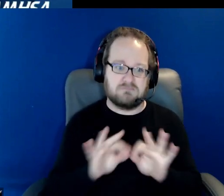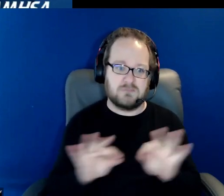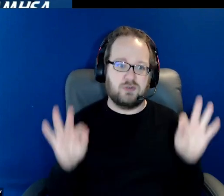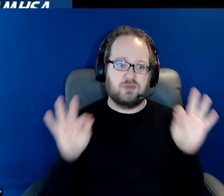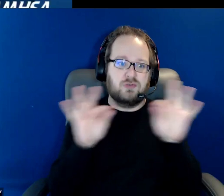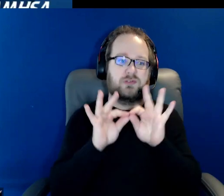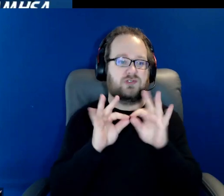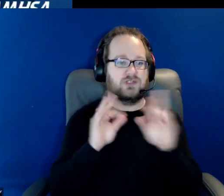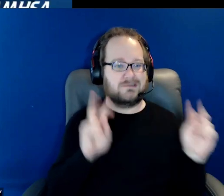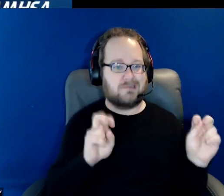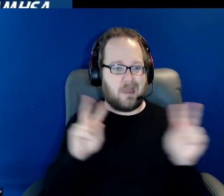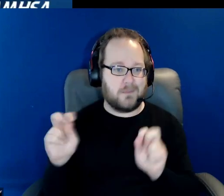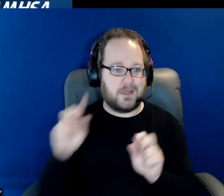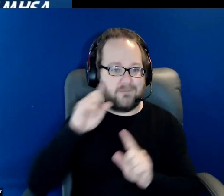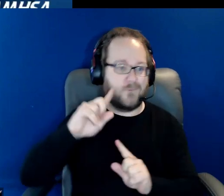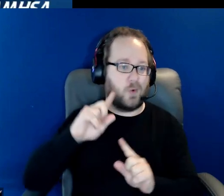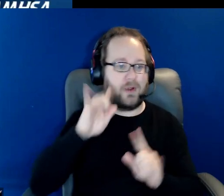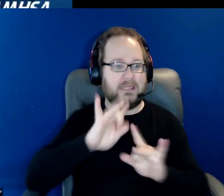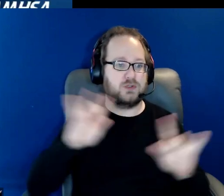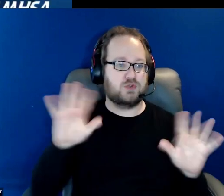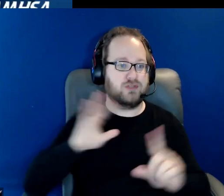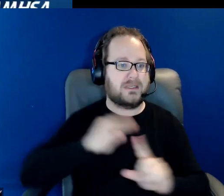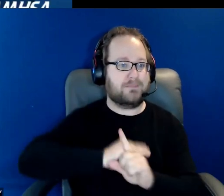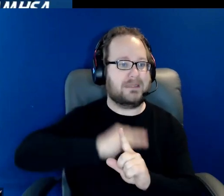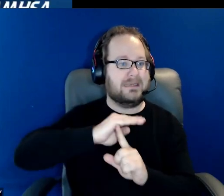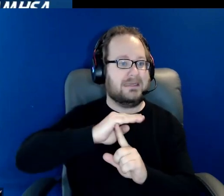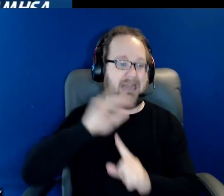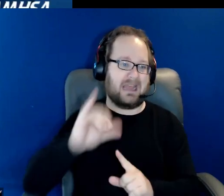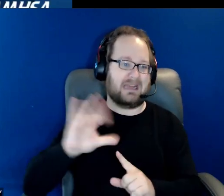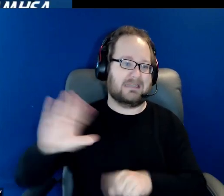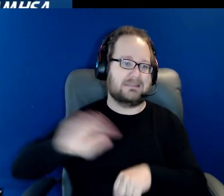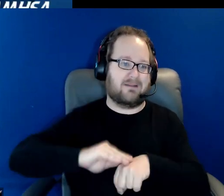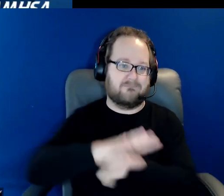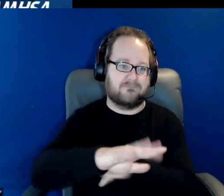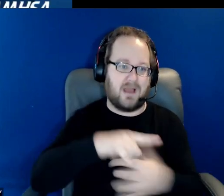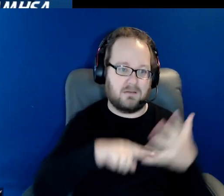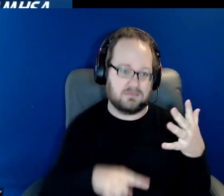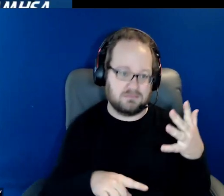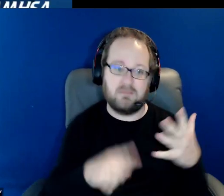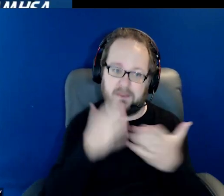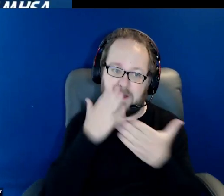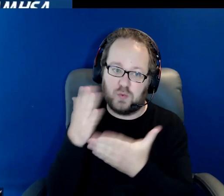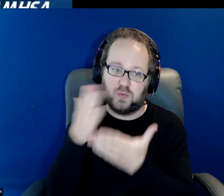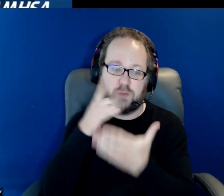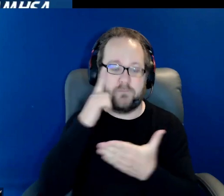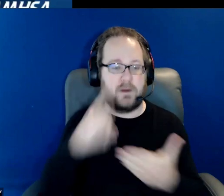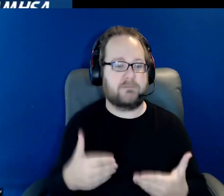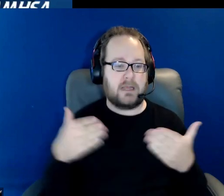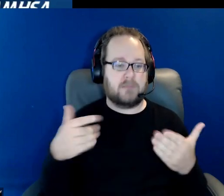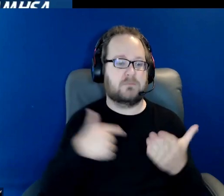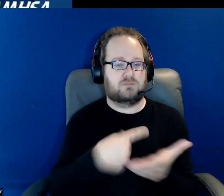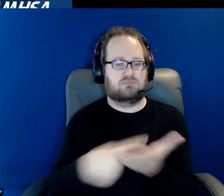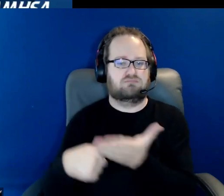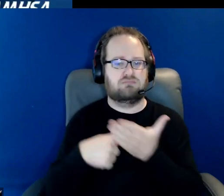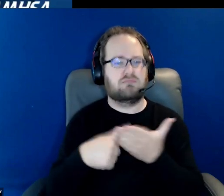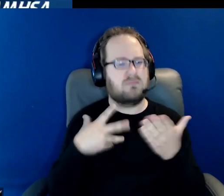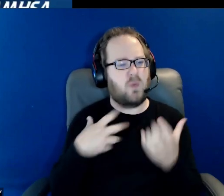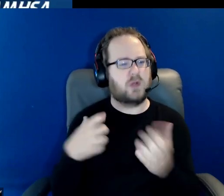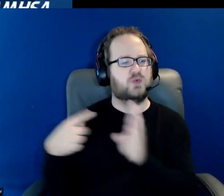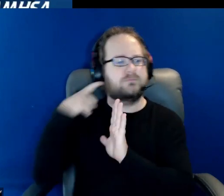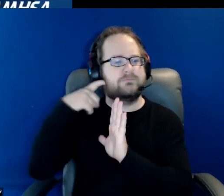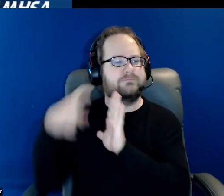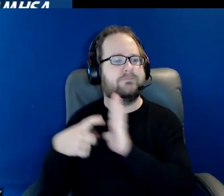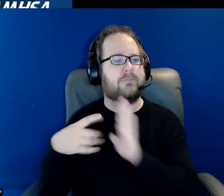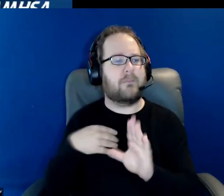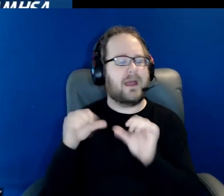effects. I want to, of course, take a moment also to mention my agency, the Substance Abuse and Mental Health